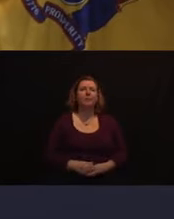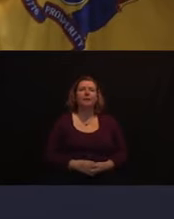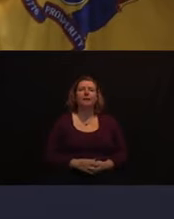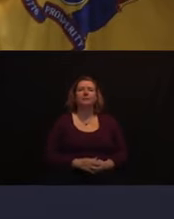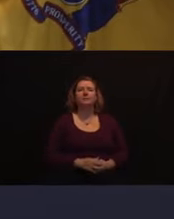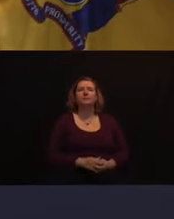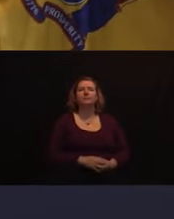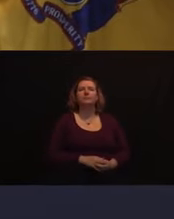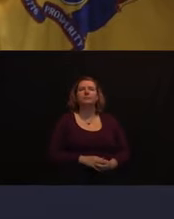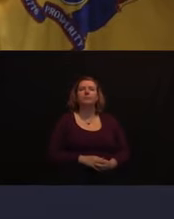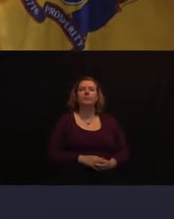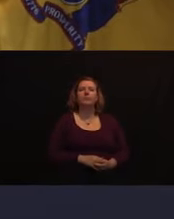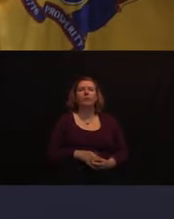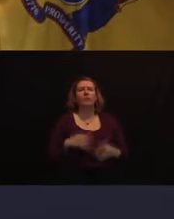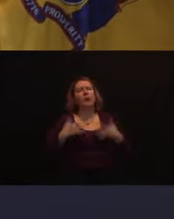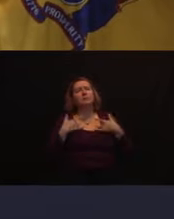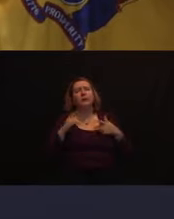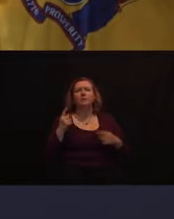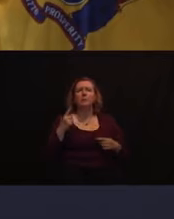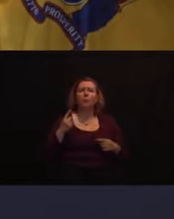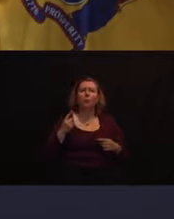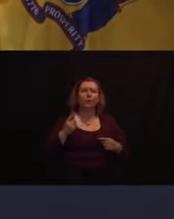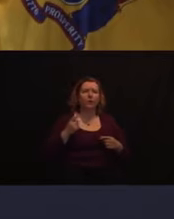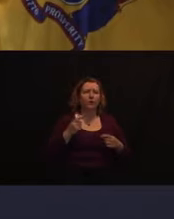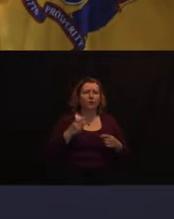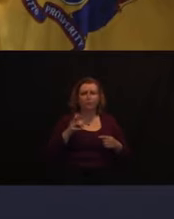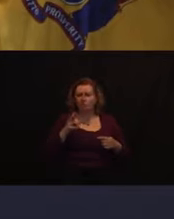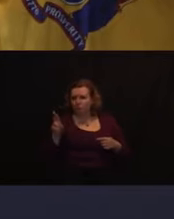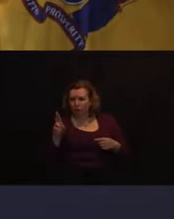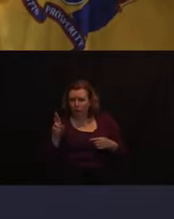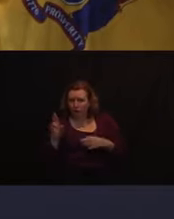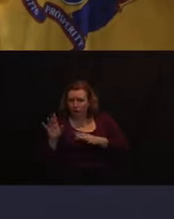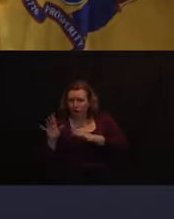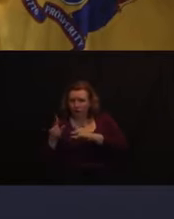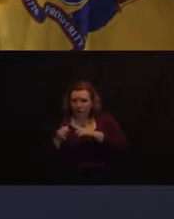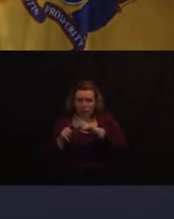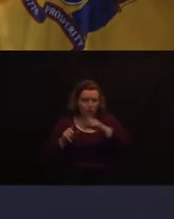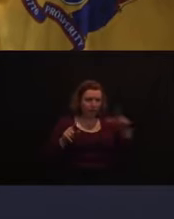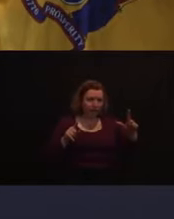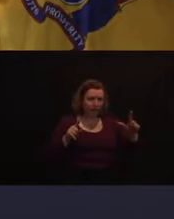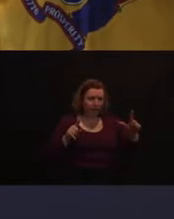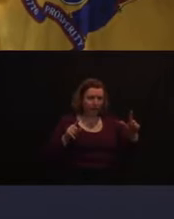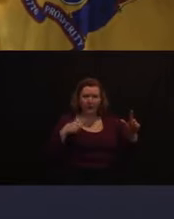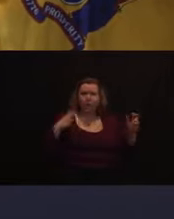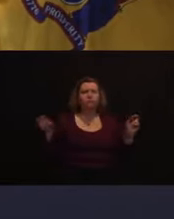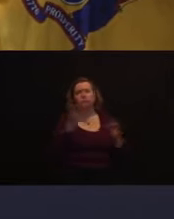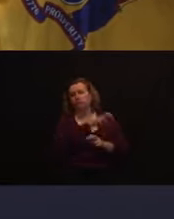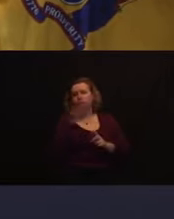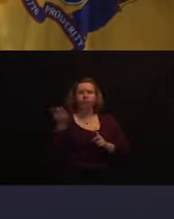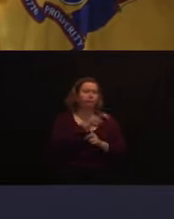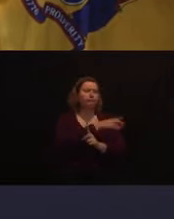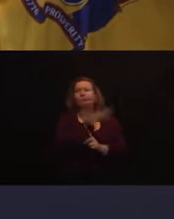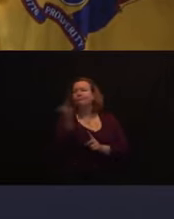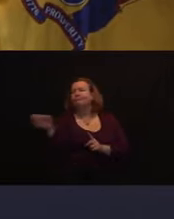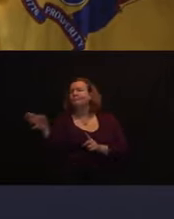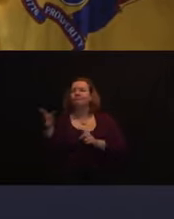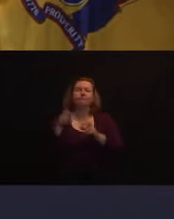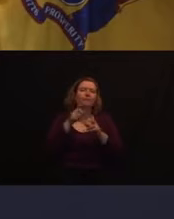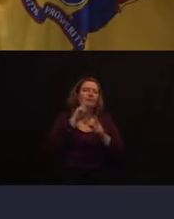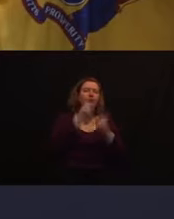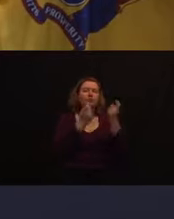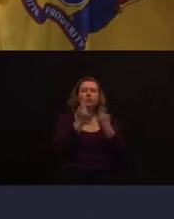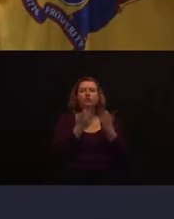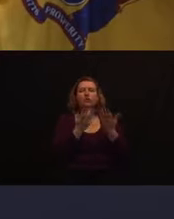this up, shouldn't I? I apologize. It would allow you guys to leave early if you wanted to, so I'll focus on that going